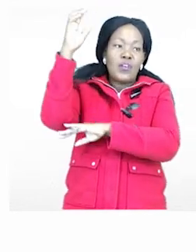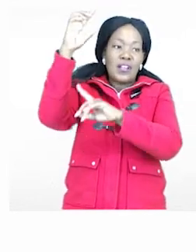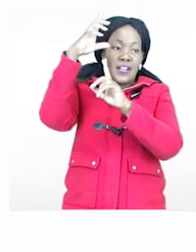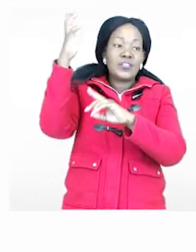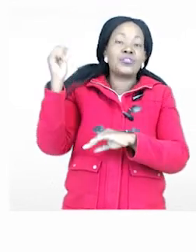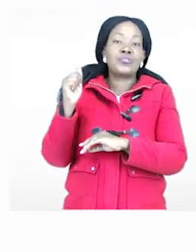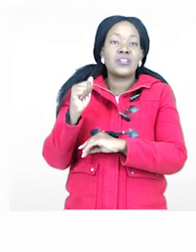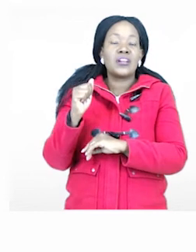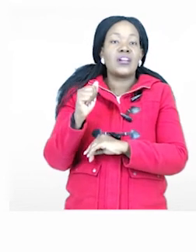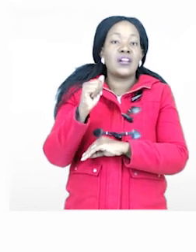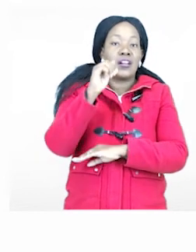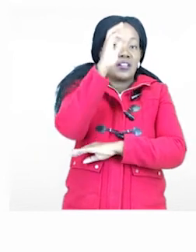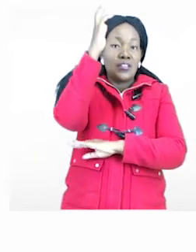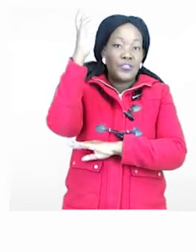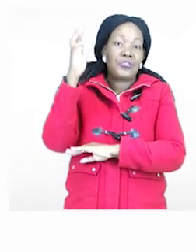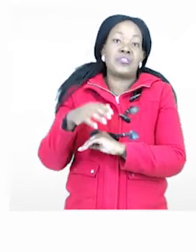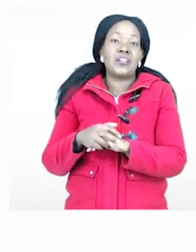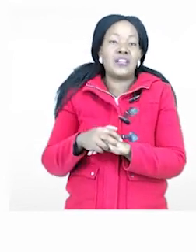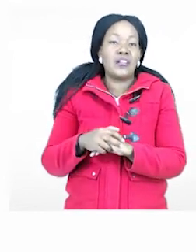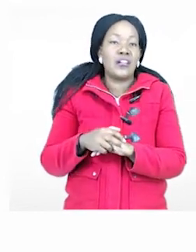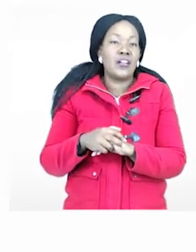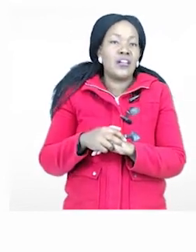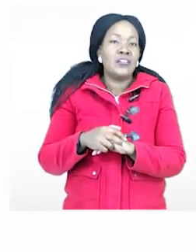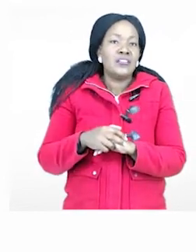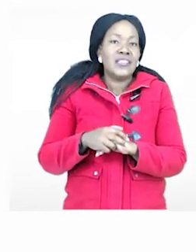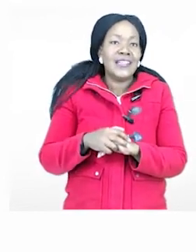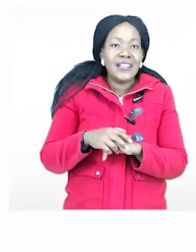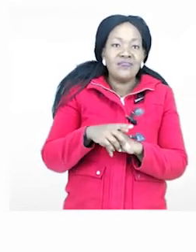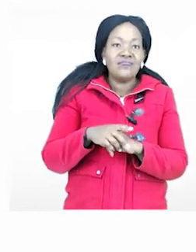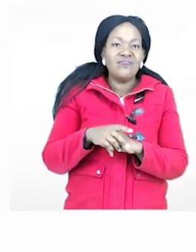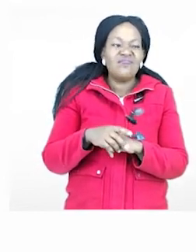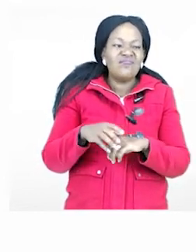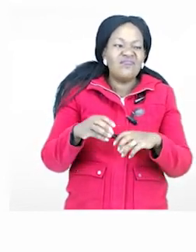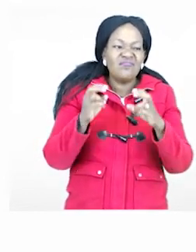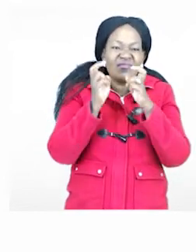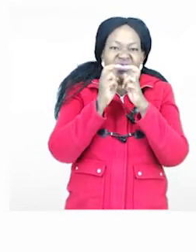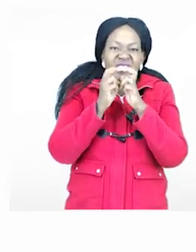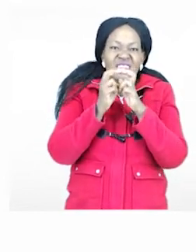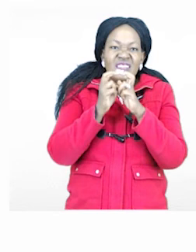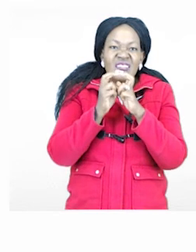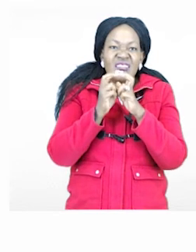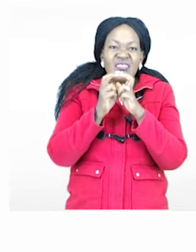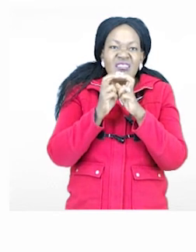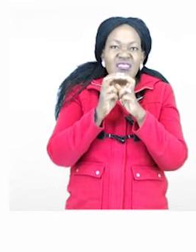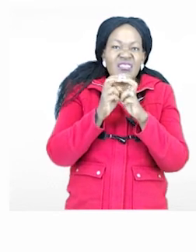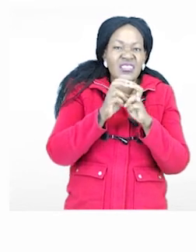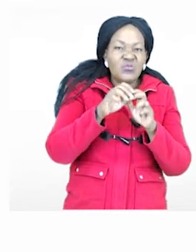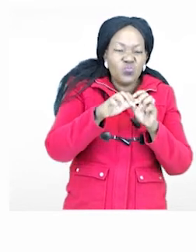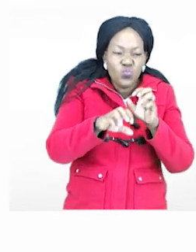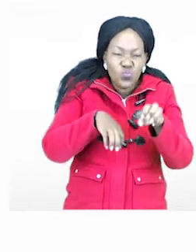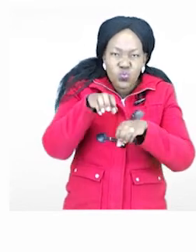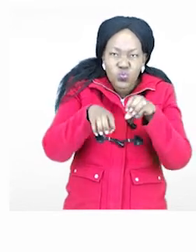the berries. And the meerkat? Yes, you're right. They like to dig in all kinds of holes